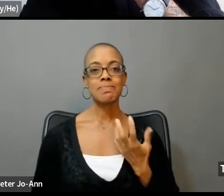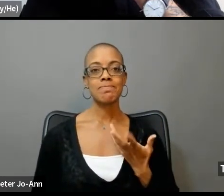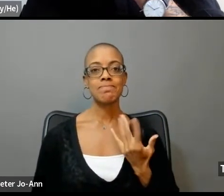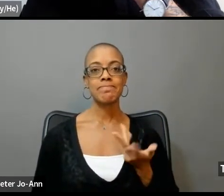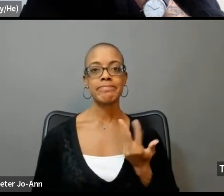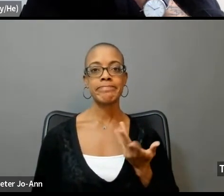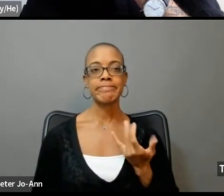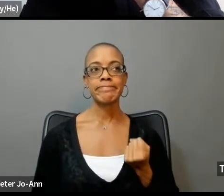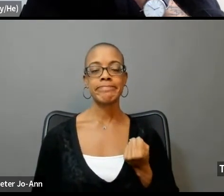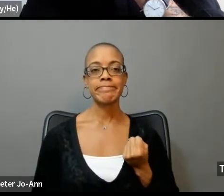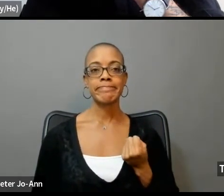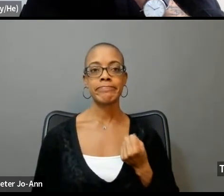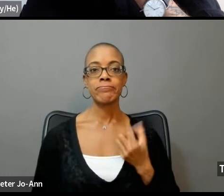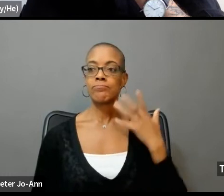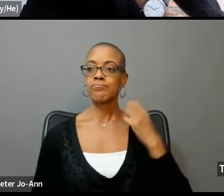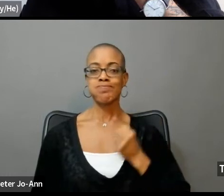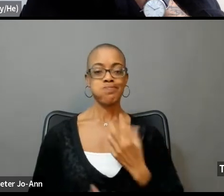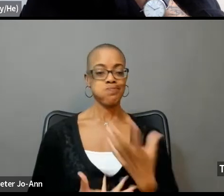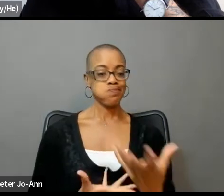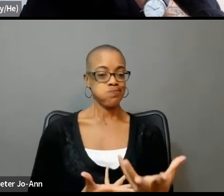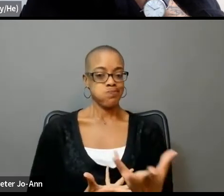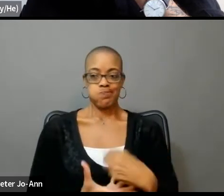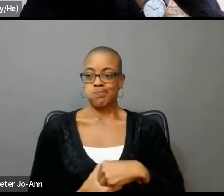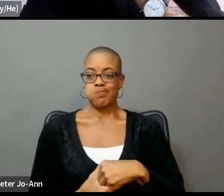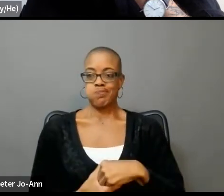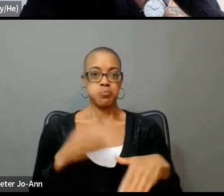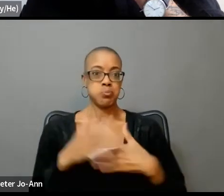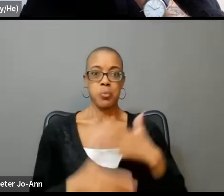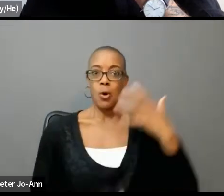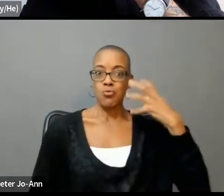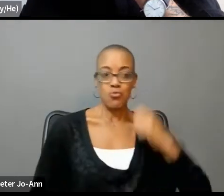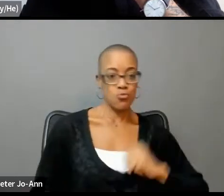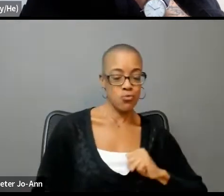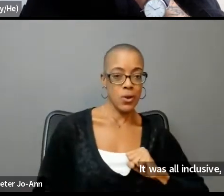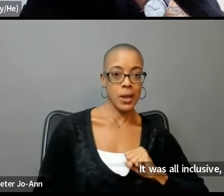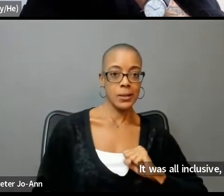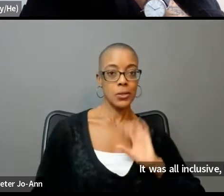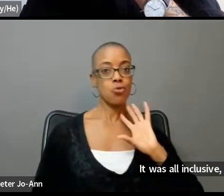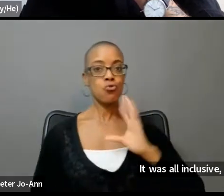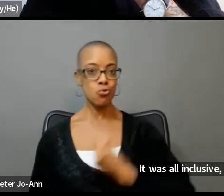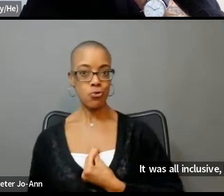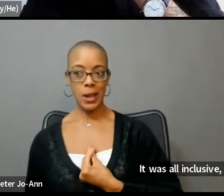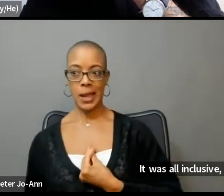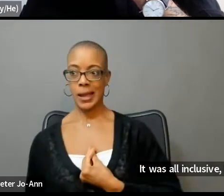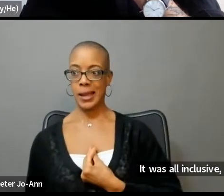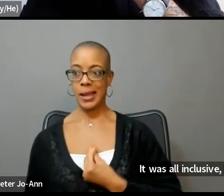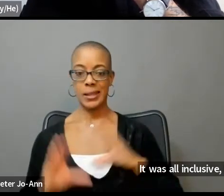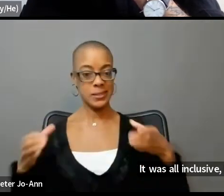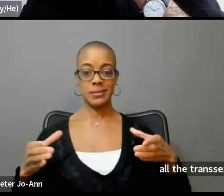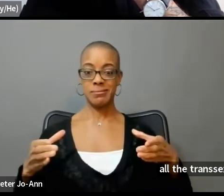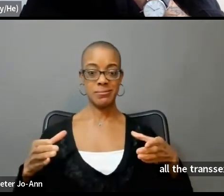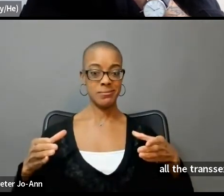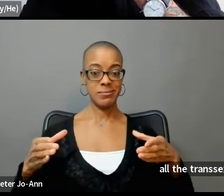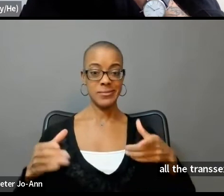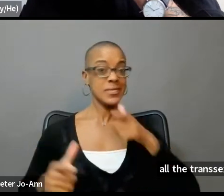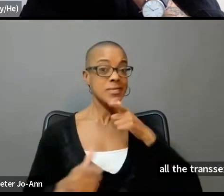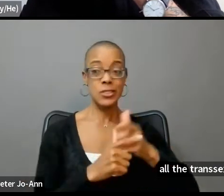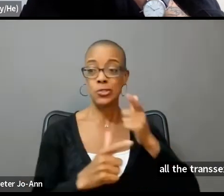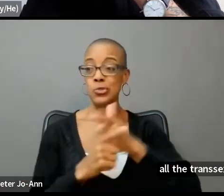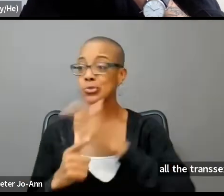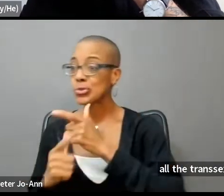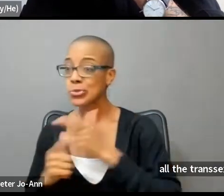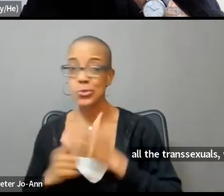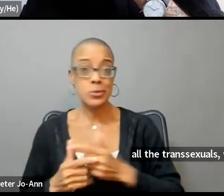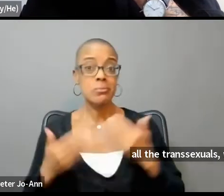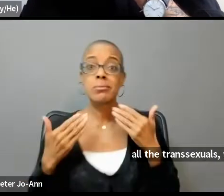it was all inclusive because of all the drag queens and all the transsexuals. We were all just sisters and we just did drag. It